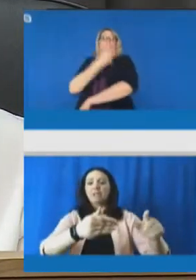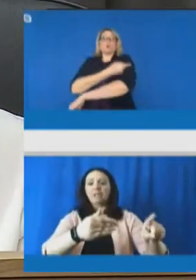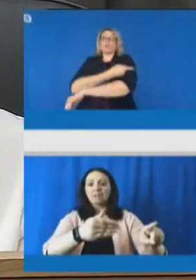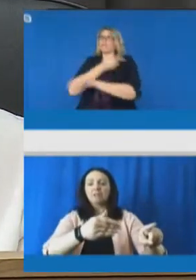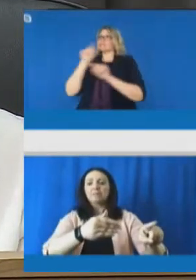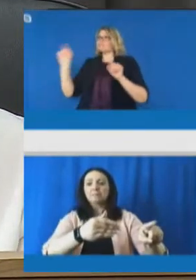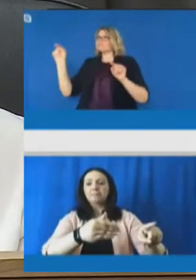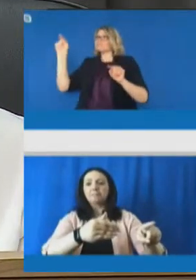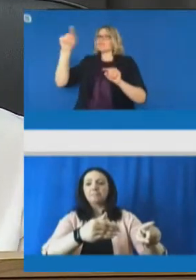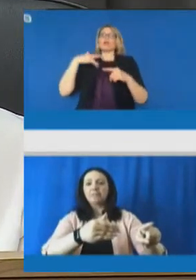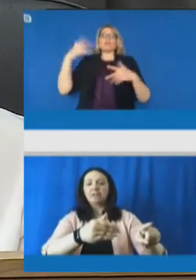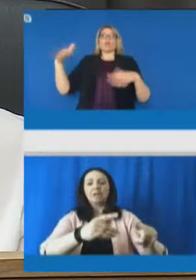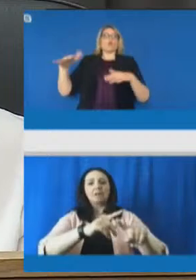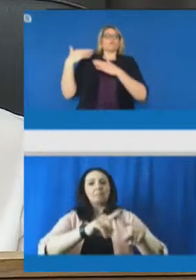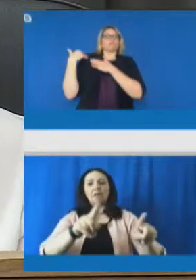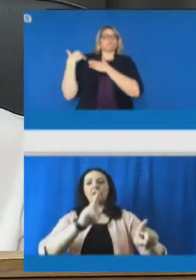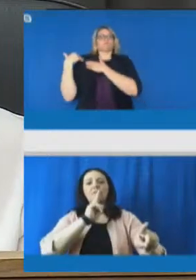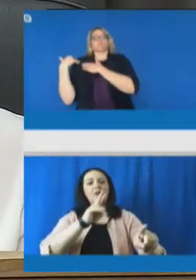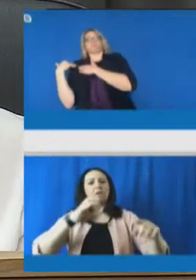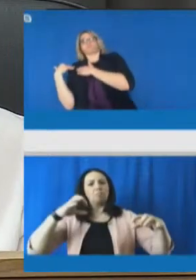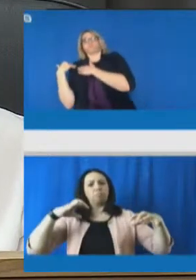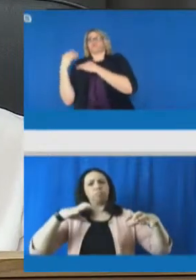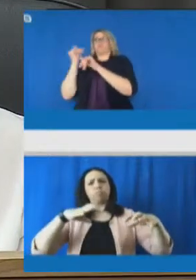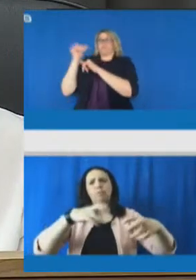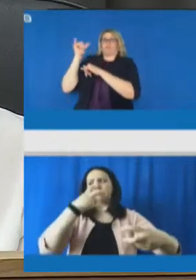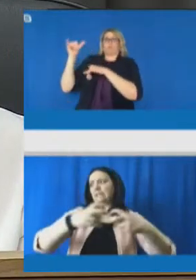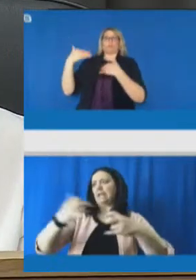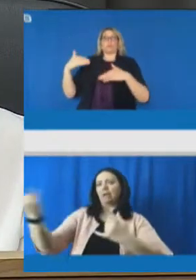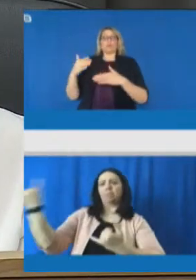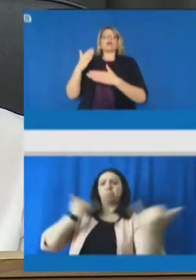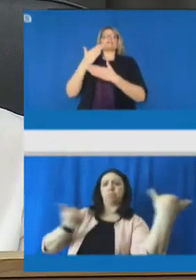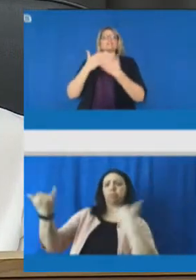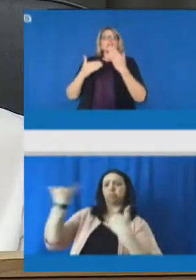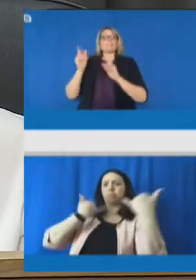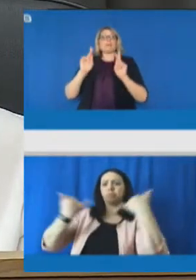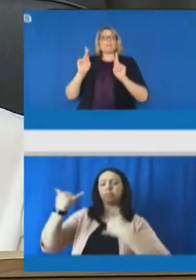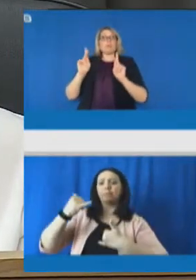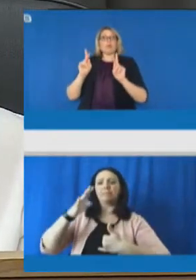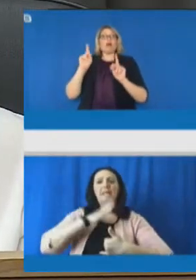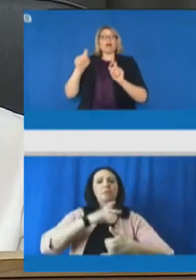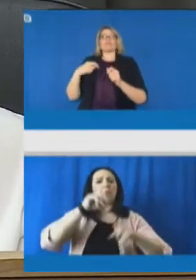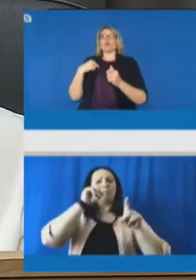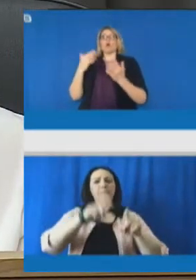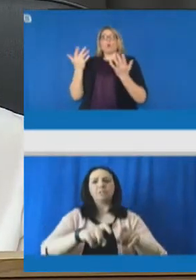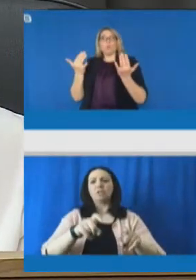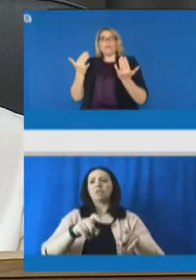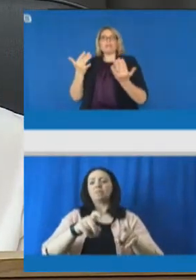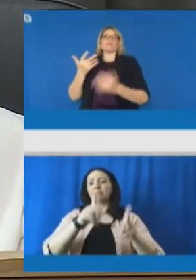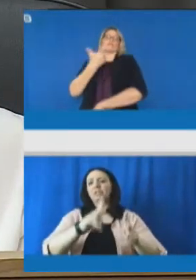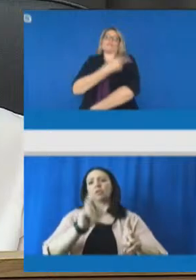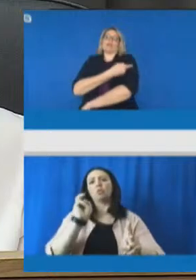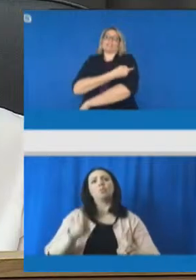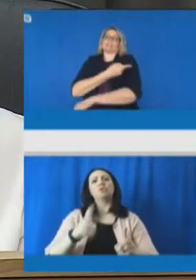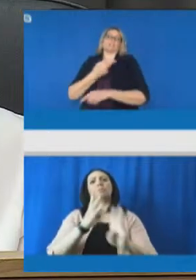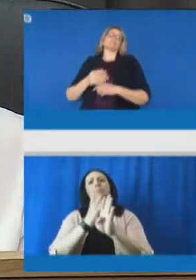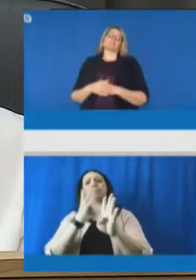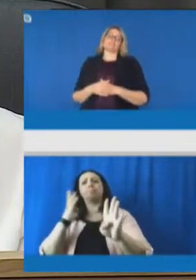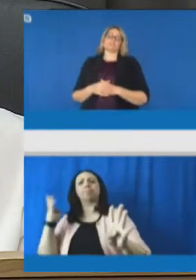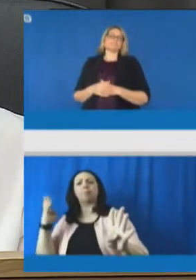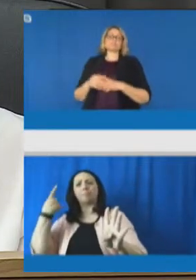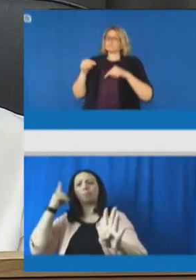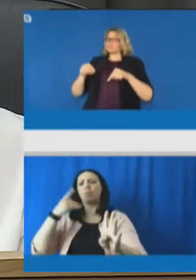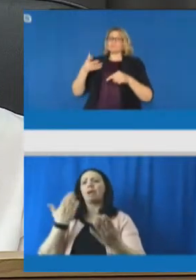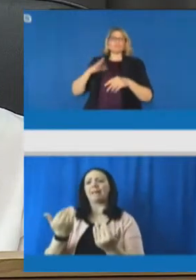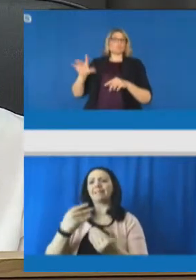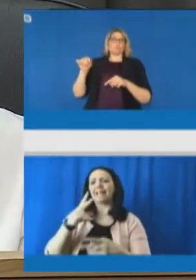a vaccine. When that happens, not only are you taking a spot from someone who is eligible, but you are slowing down the